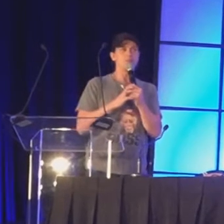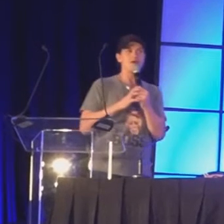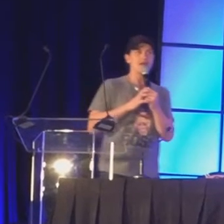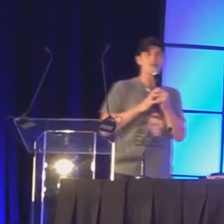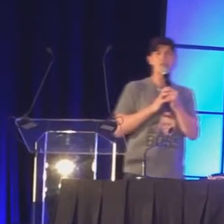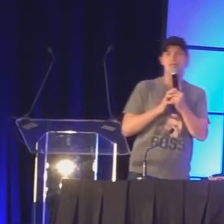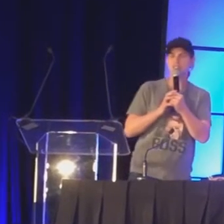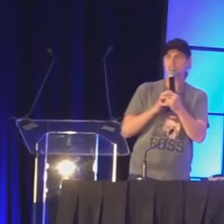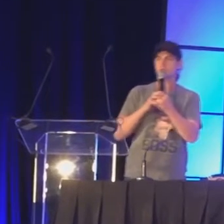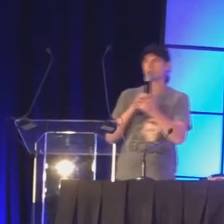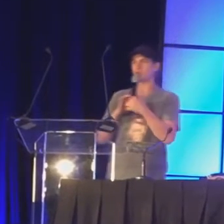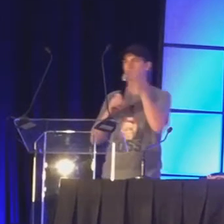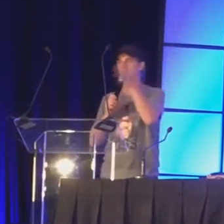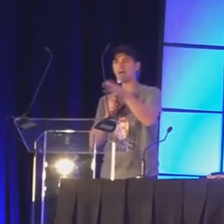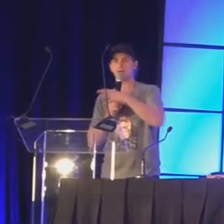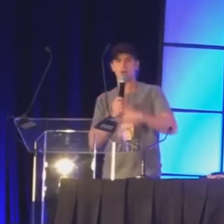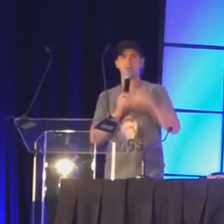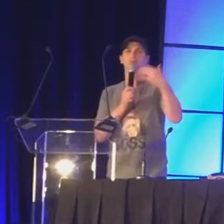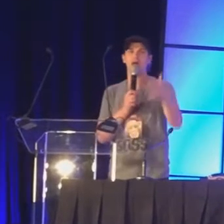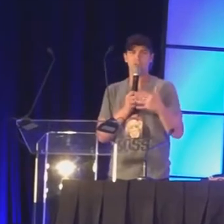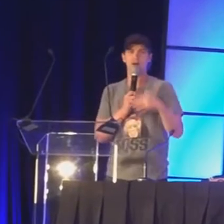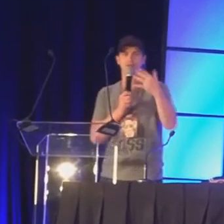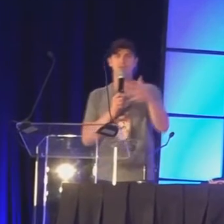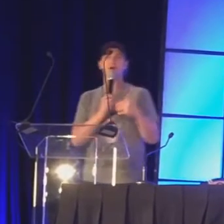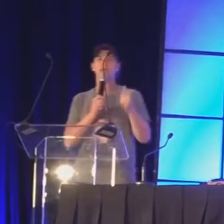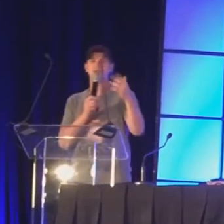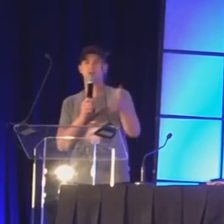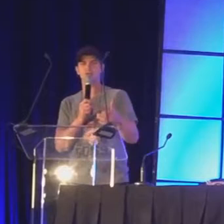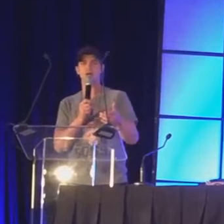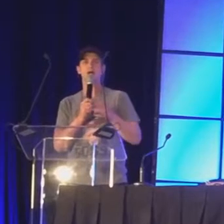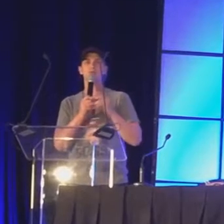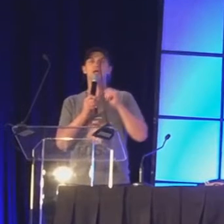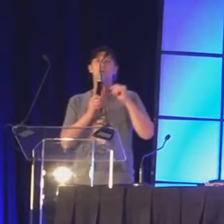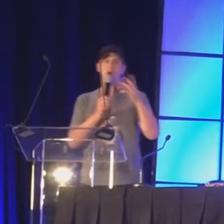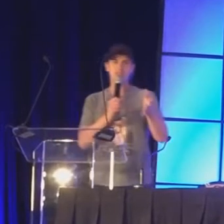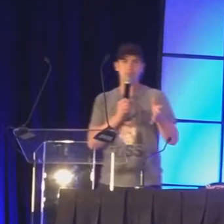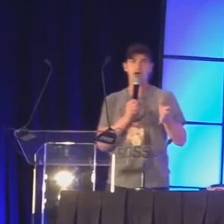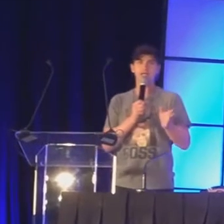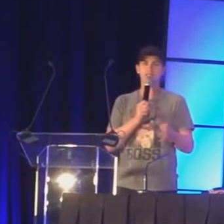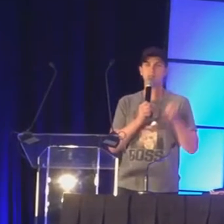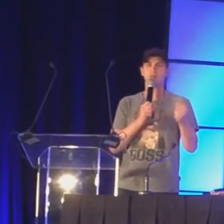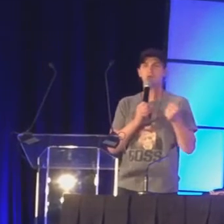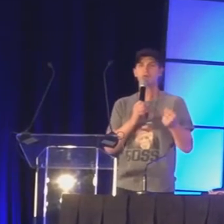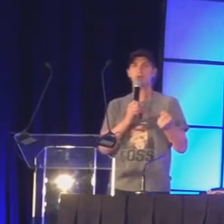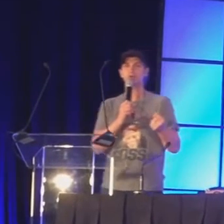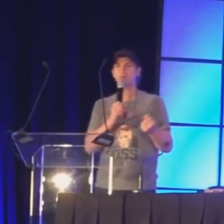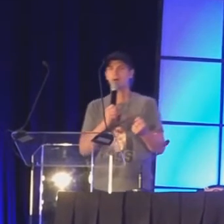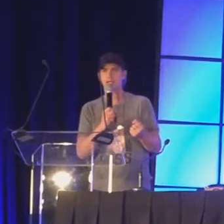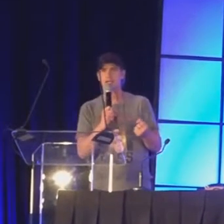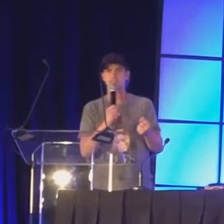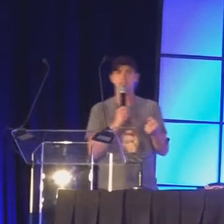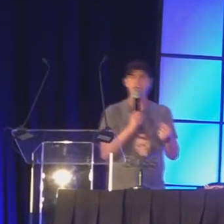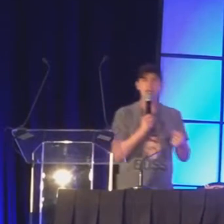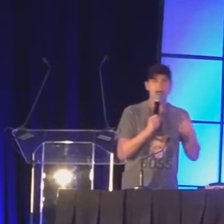of mend that relationship. So I would go to the to the Smod Castle all the time and watch the podcast. I'm like, dude, I really want to